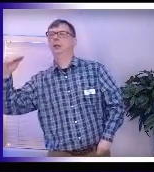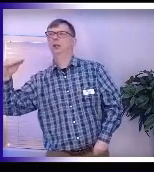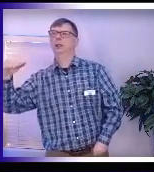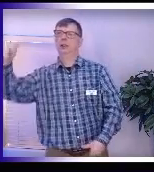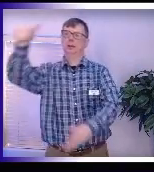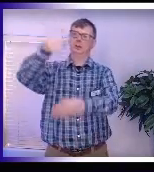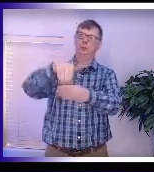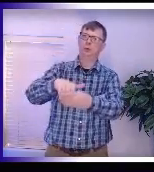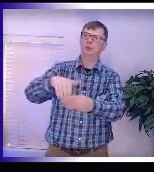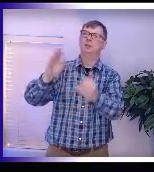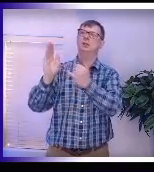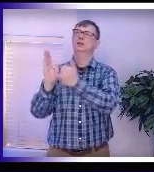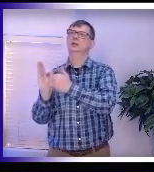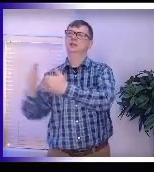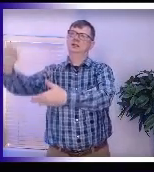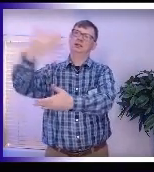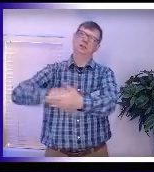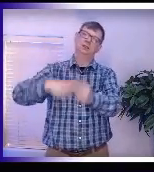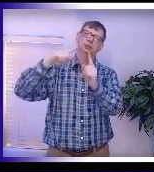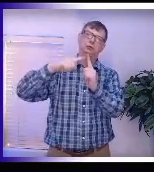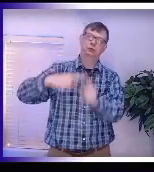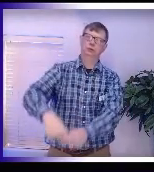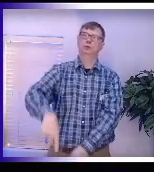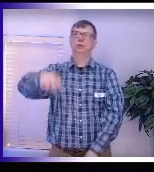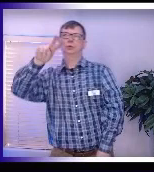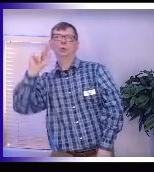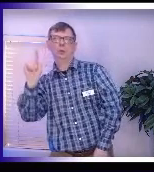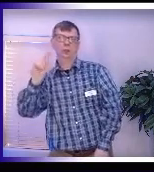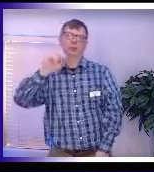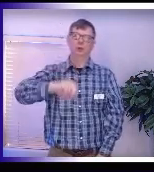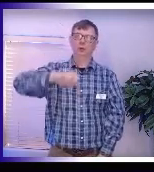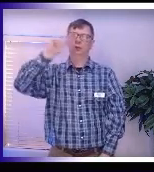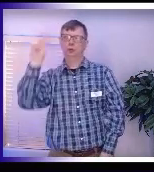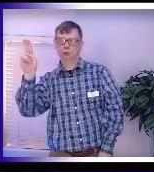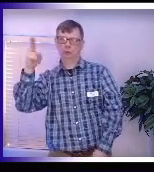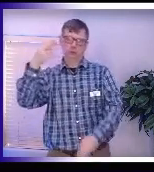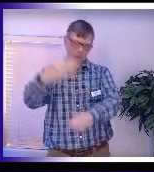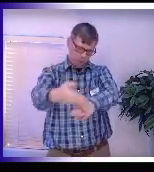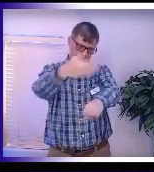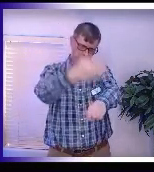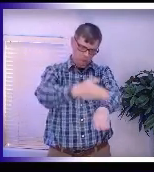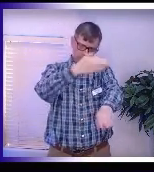it into one of two categories.